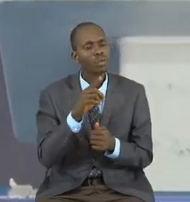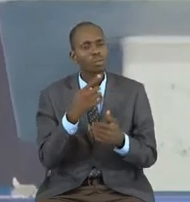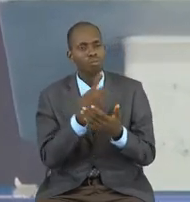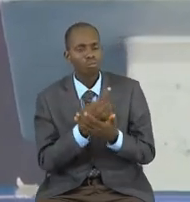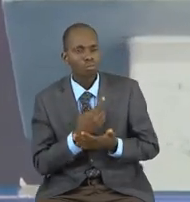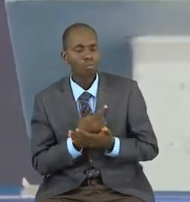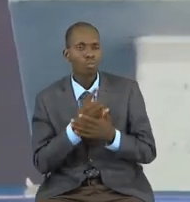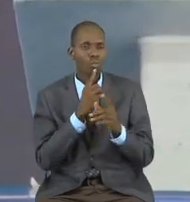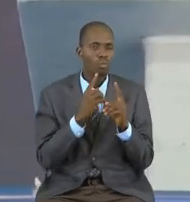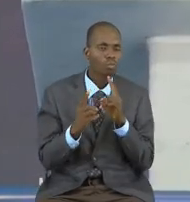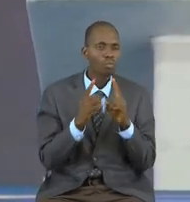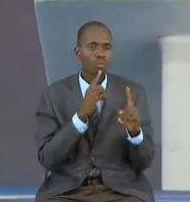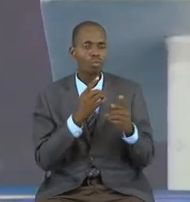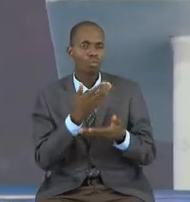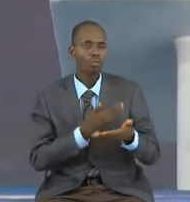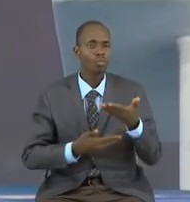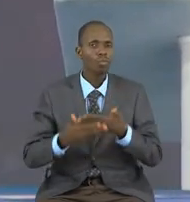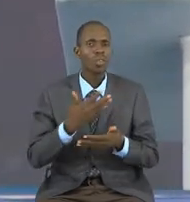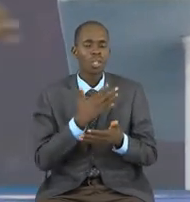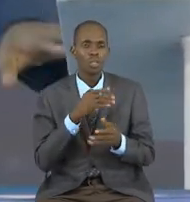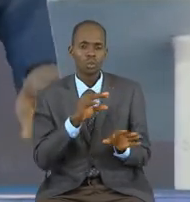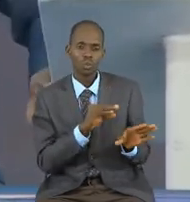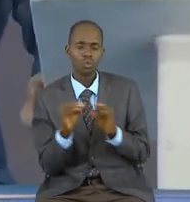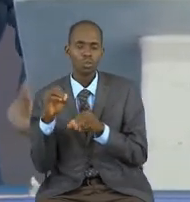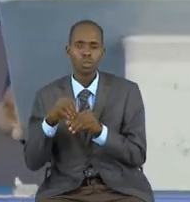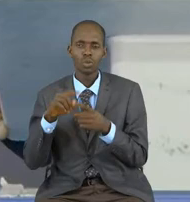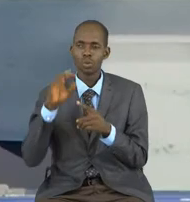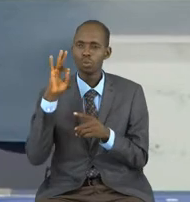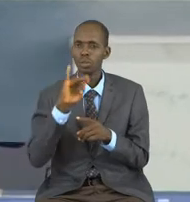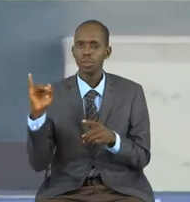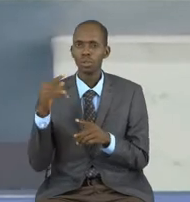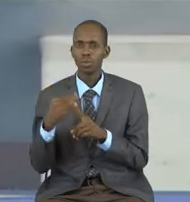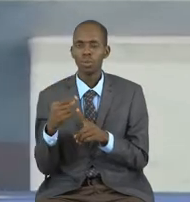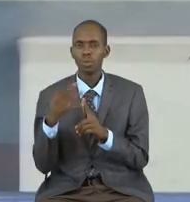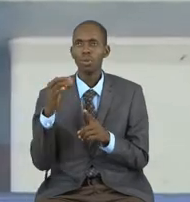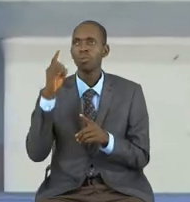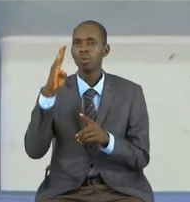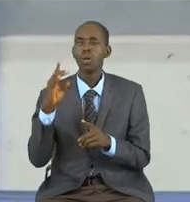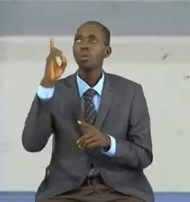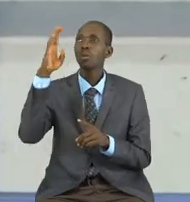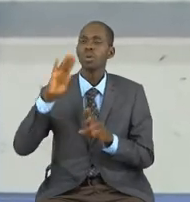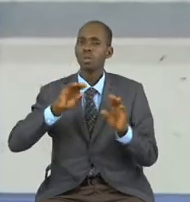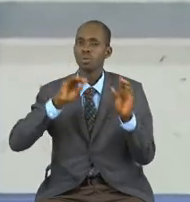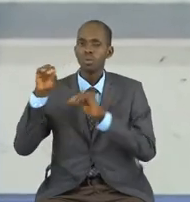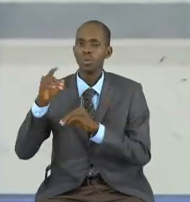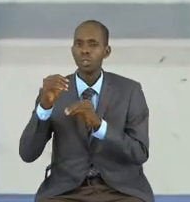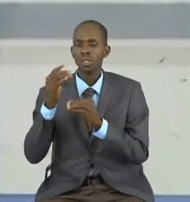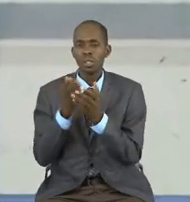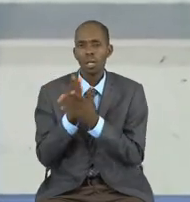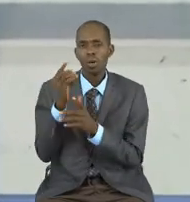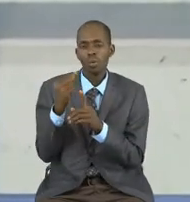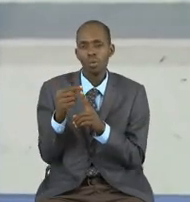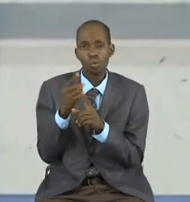the gospel. You begin to preach the gospel, and God gives you a word that penetrates him, because you speak